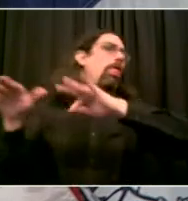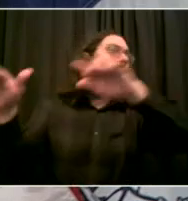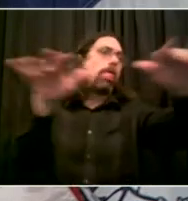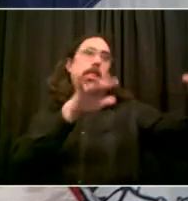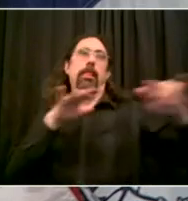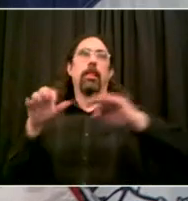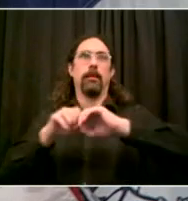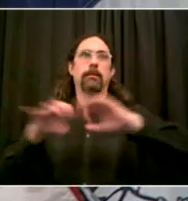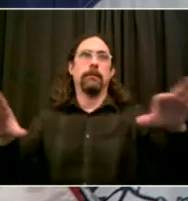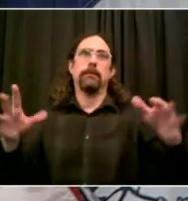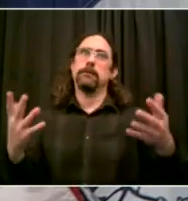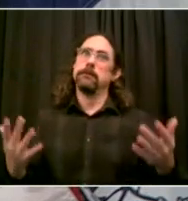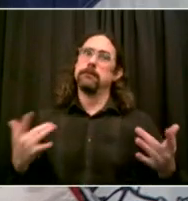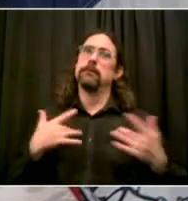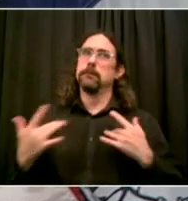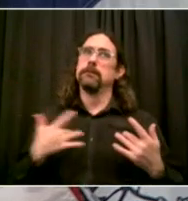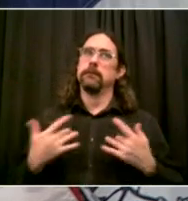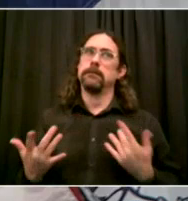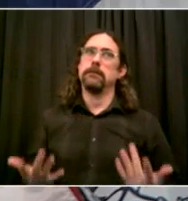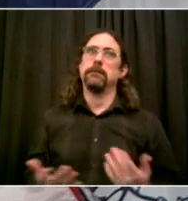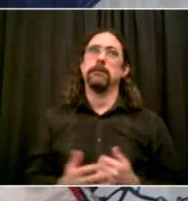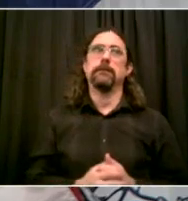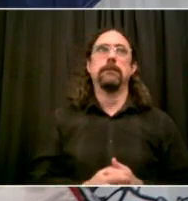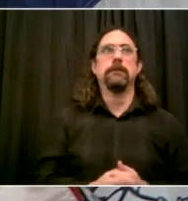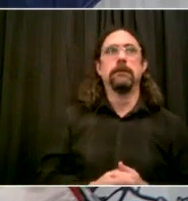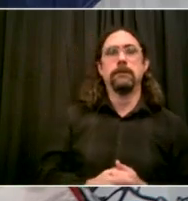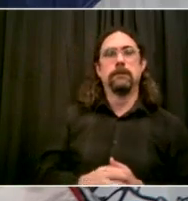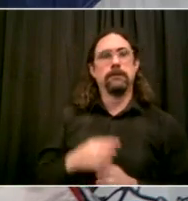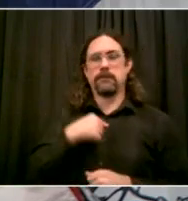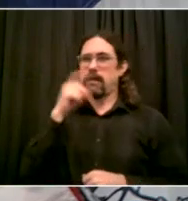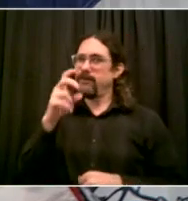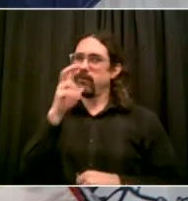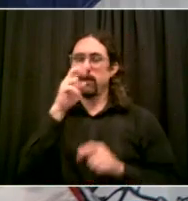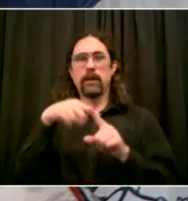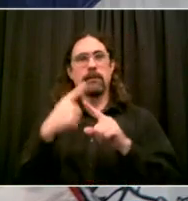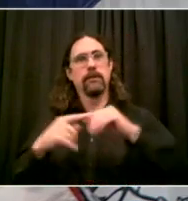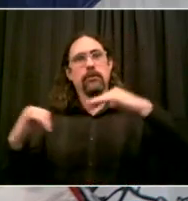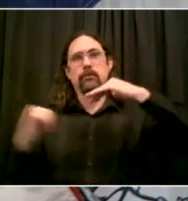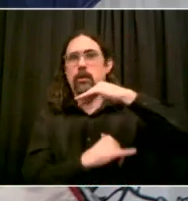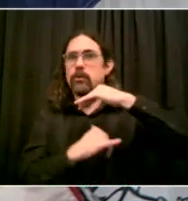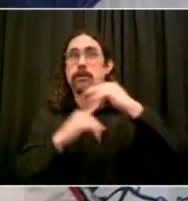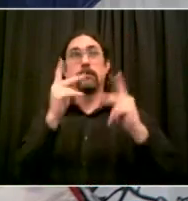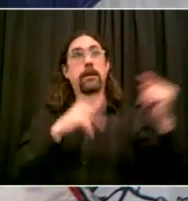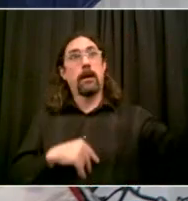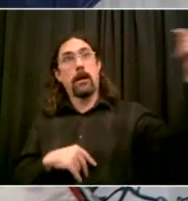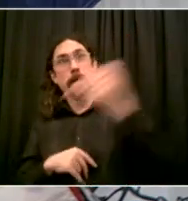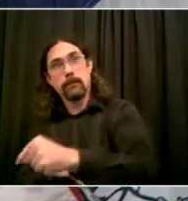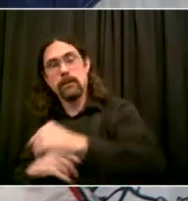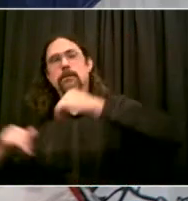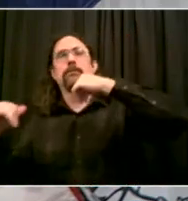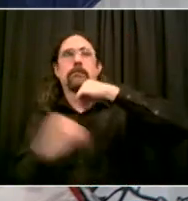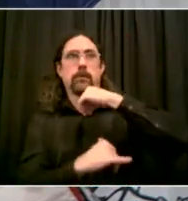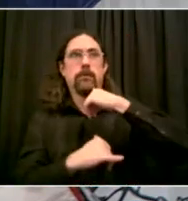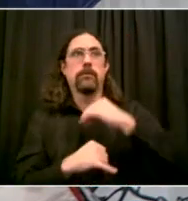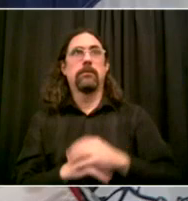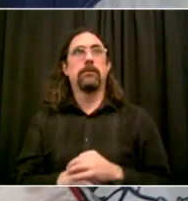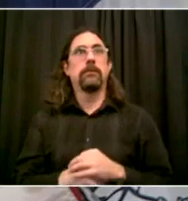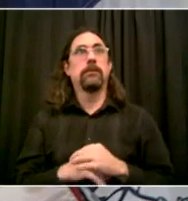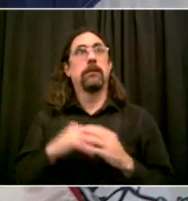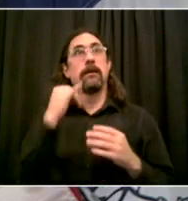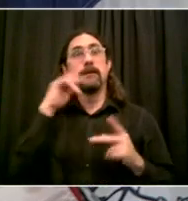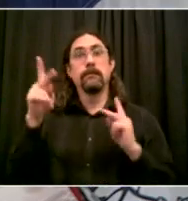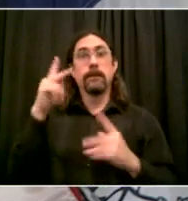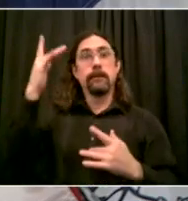The state has given people a way to avoid it if they follow very specific rules. But otherwise, we're going to hold people to